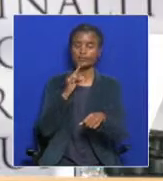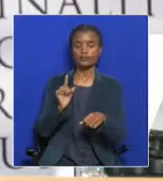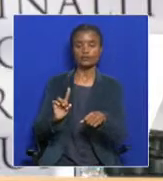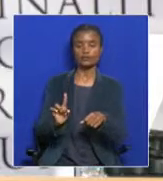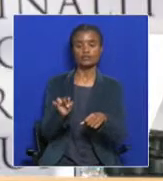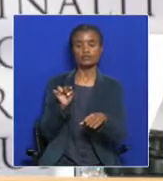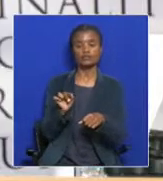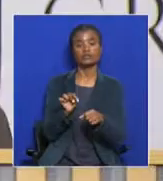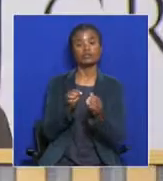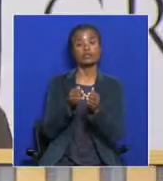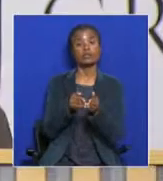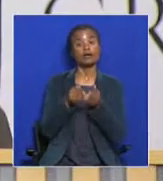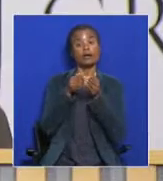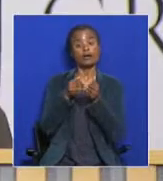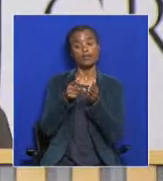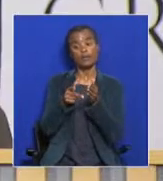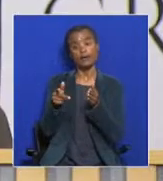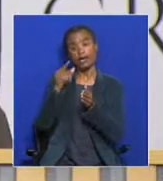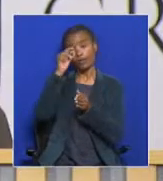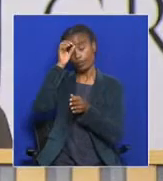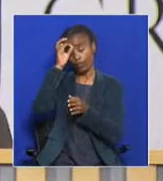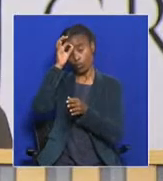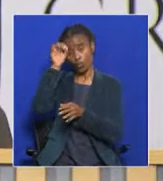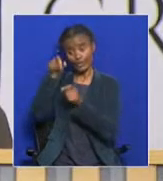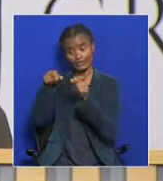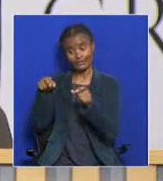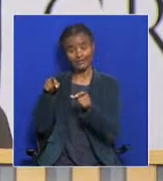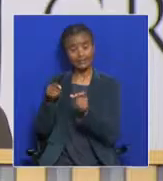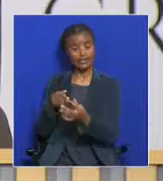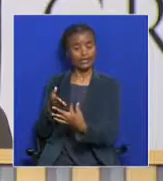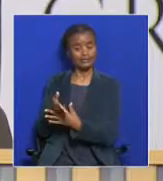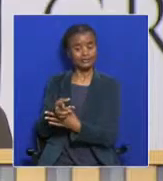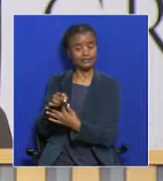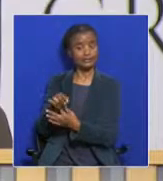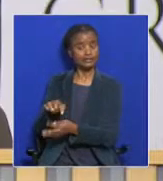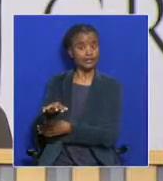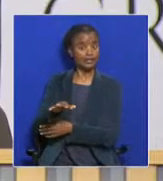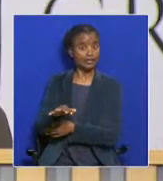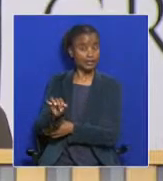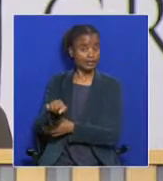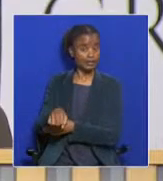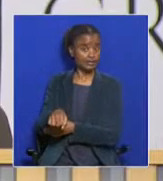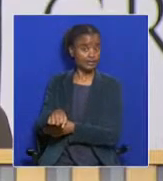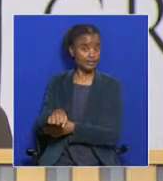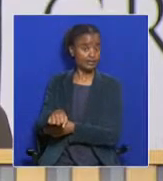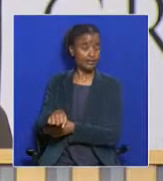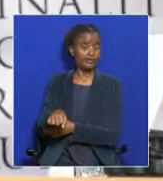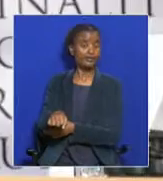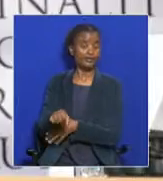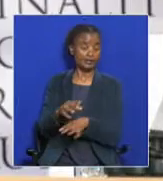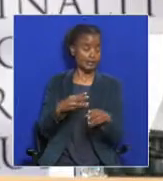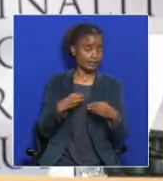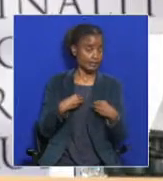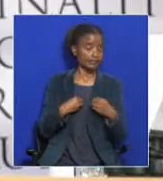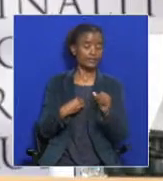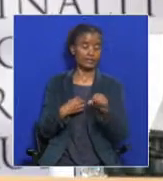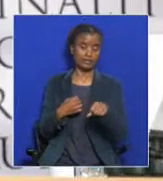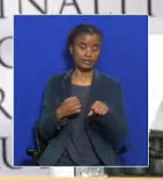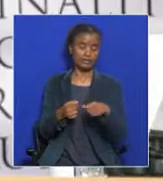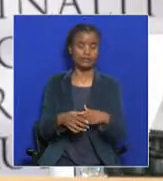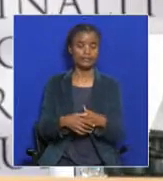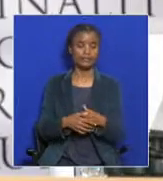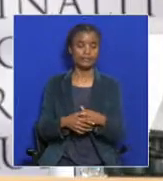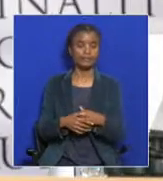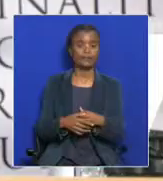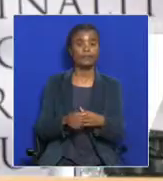access to that depot as any part of the harbour. Do you accept that? That's correct. And if, let's then turn and